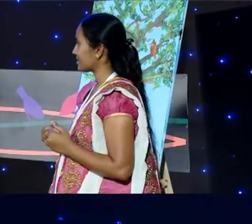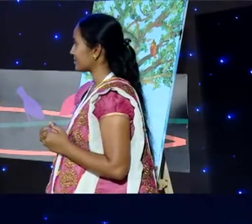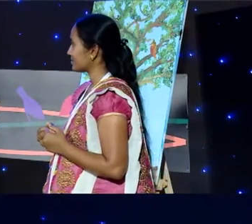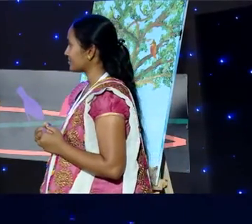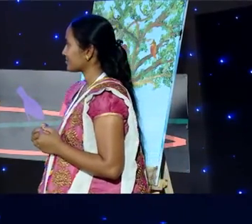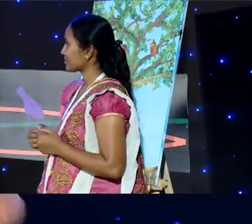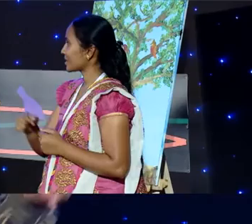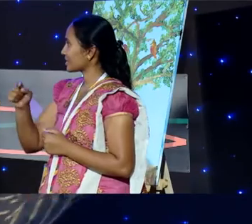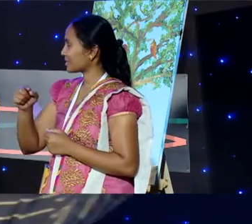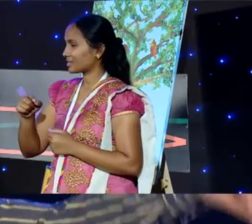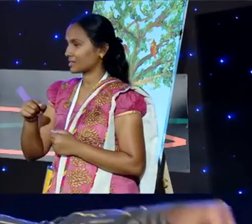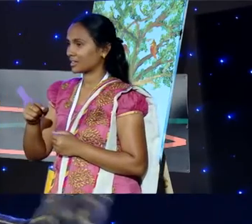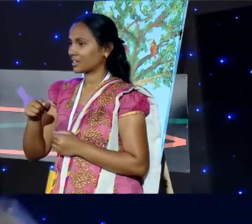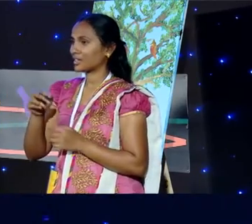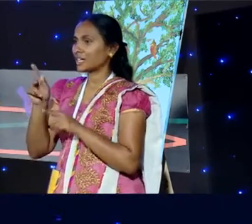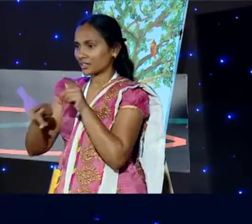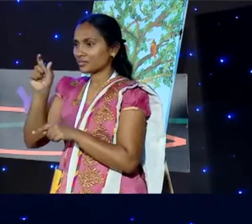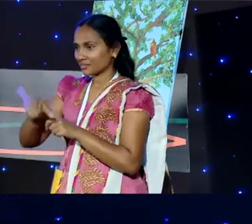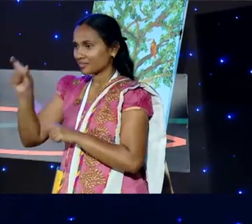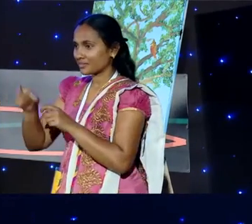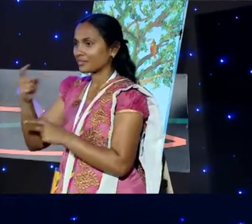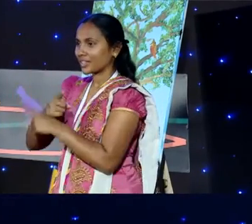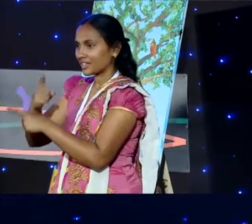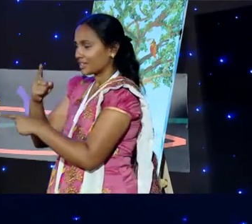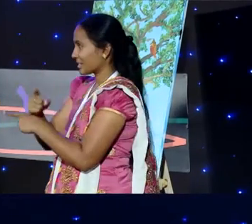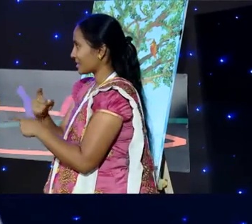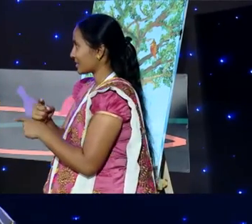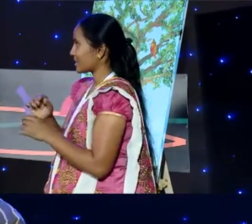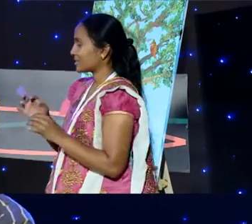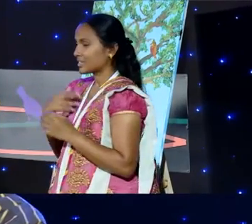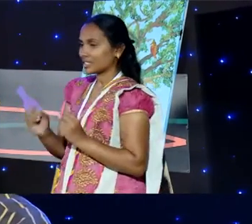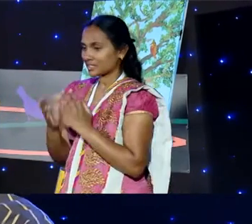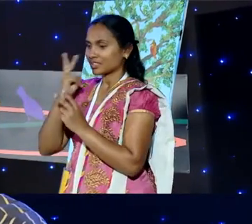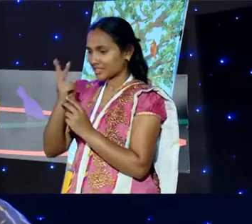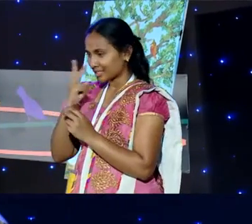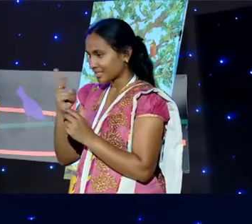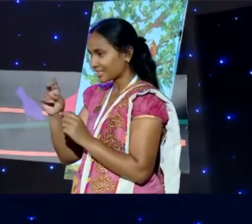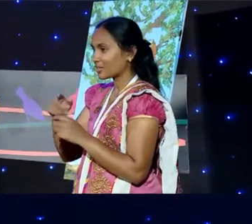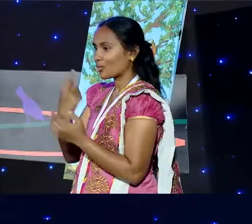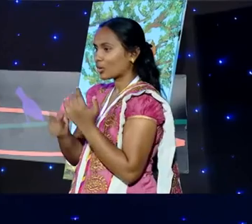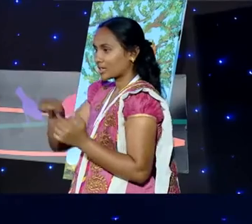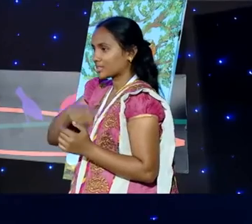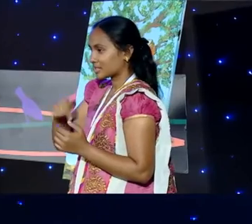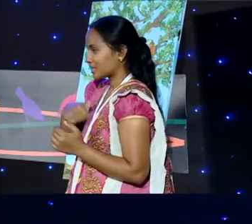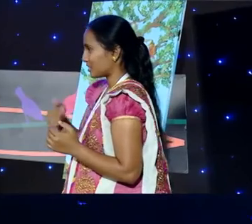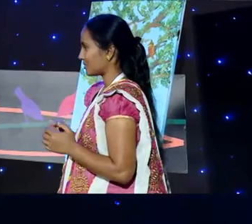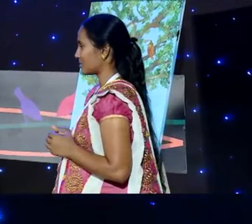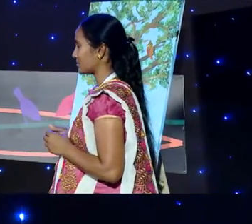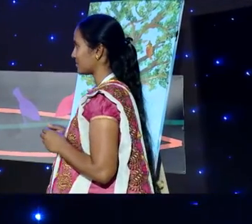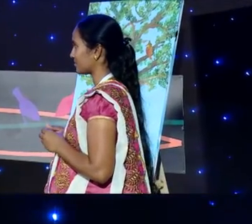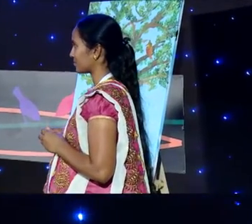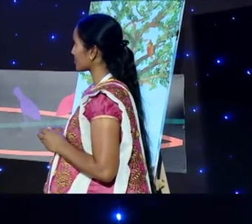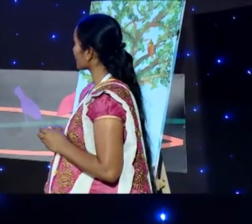possibility with your strengths and your strengths and your strengths and my strengths. You start looking at people's assets, not their weaknesses and deficits.